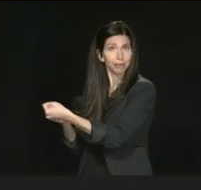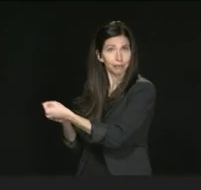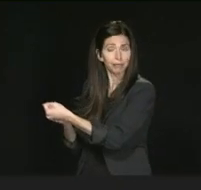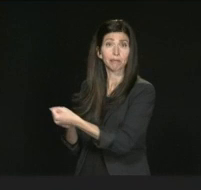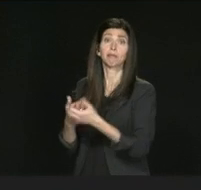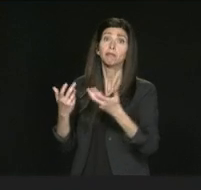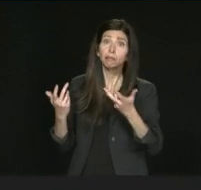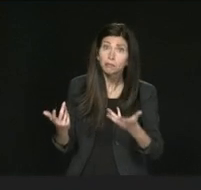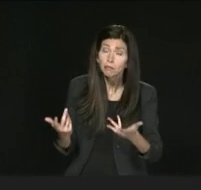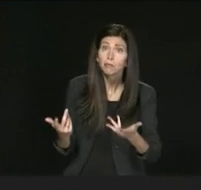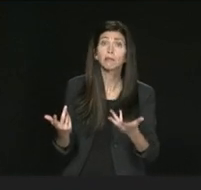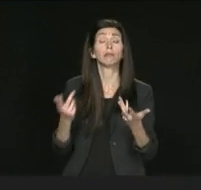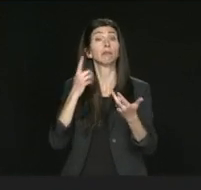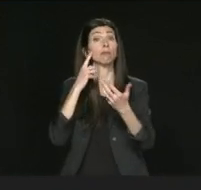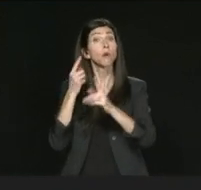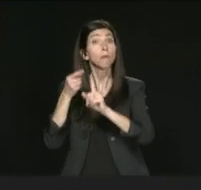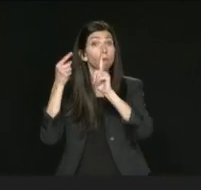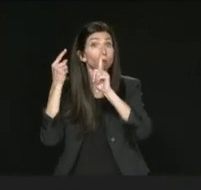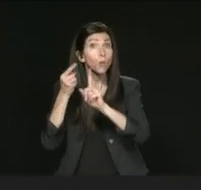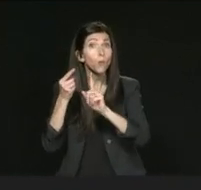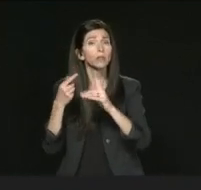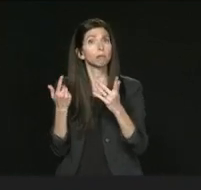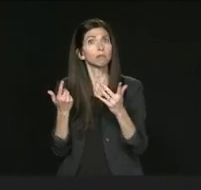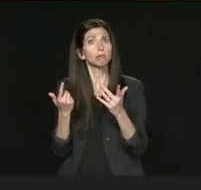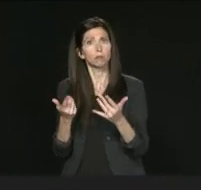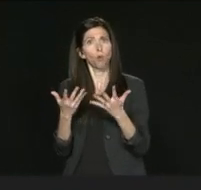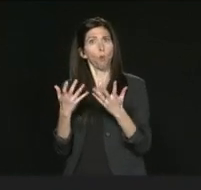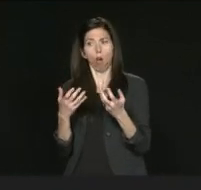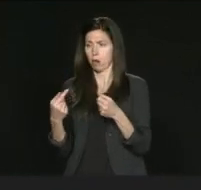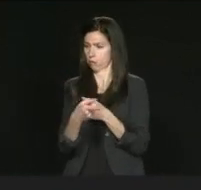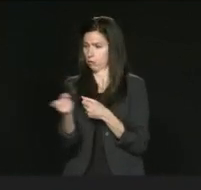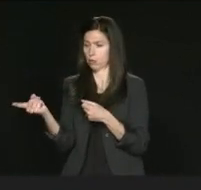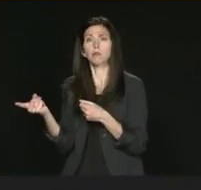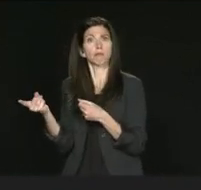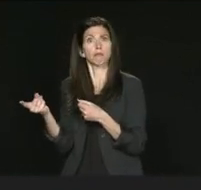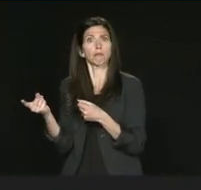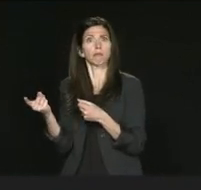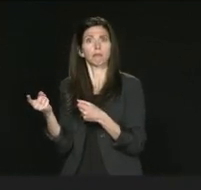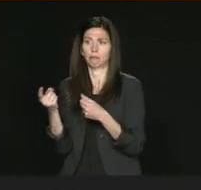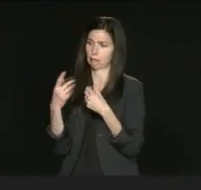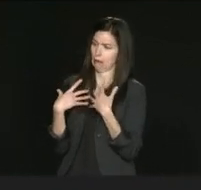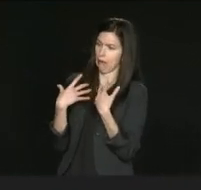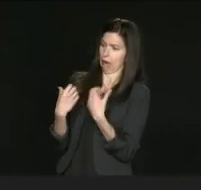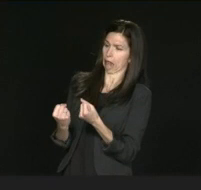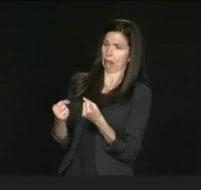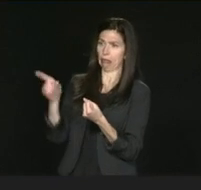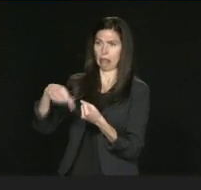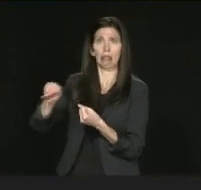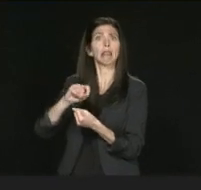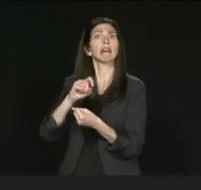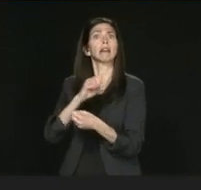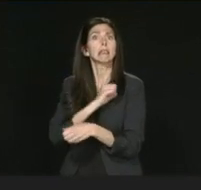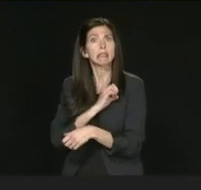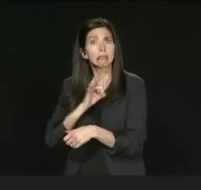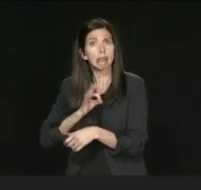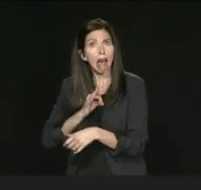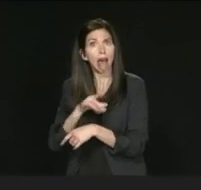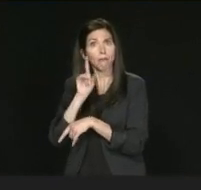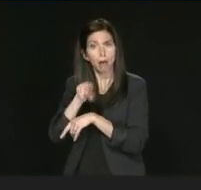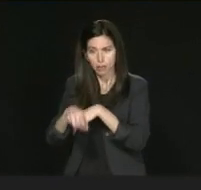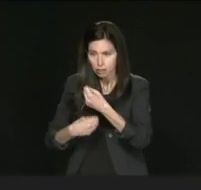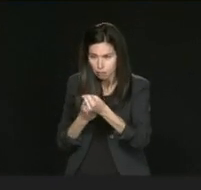protect not only their only health and safety, but of course to protect the health and safety of the staff that's already on site and